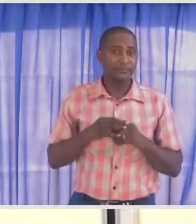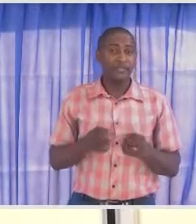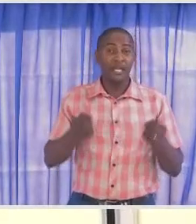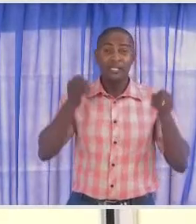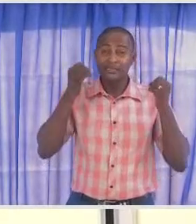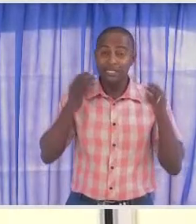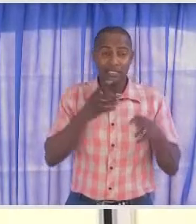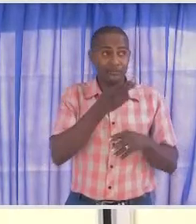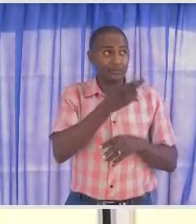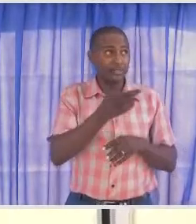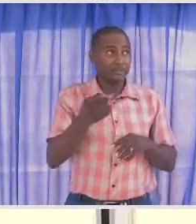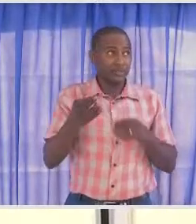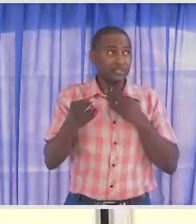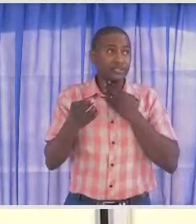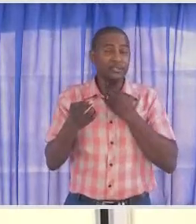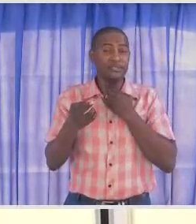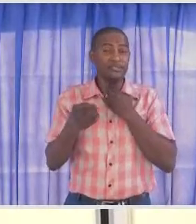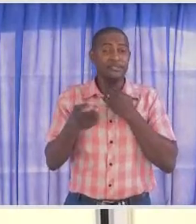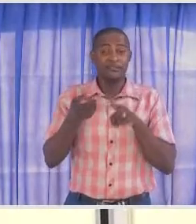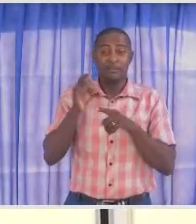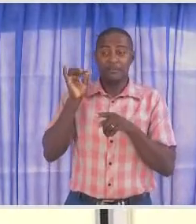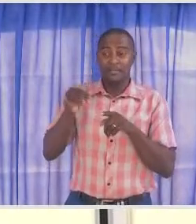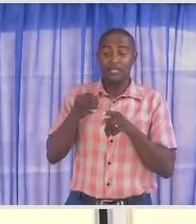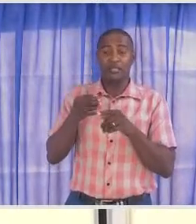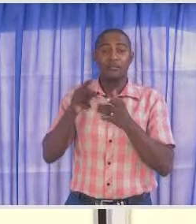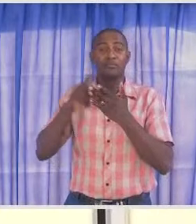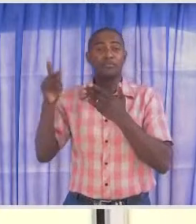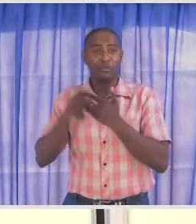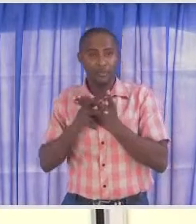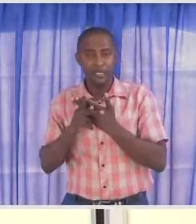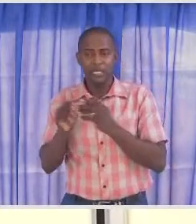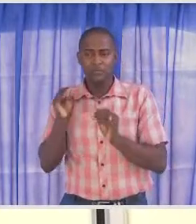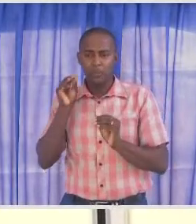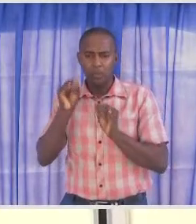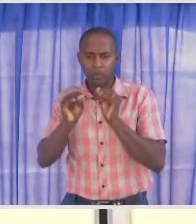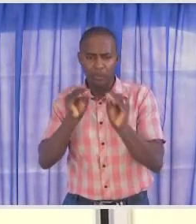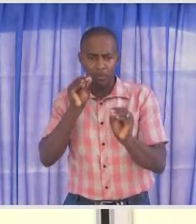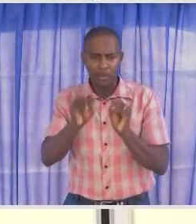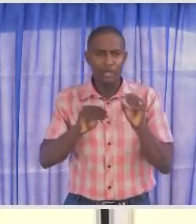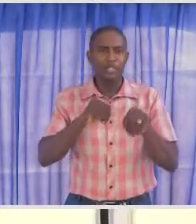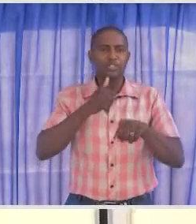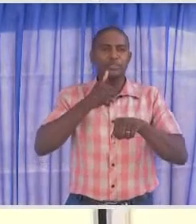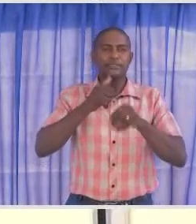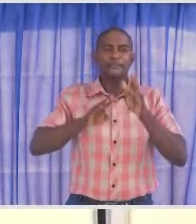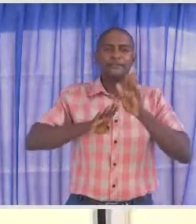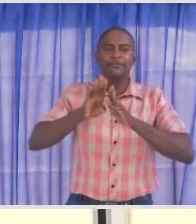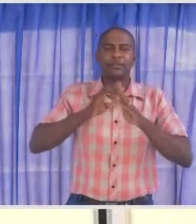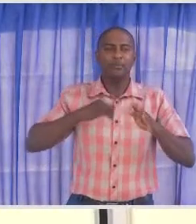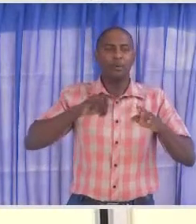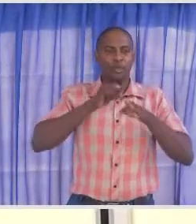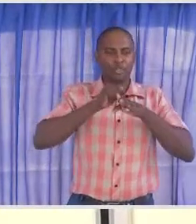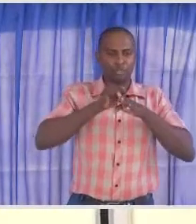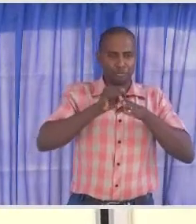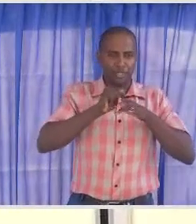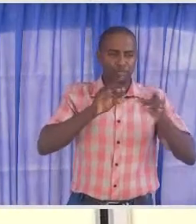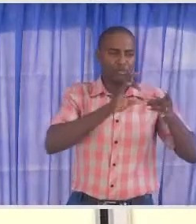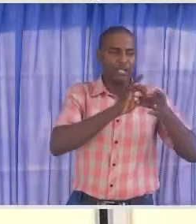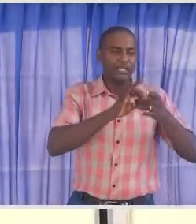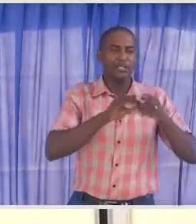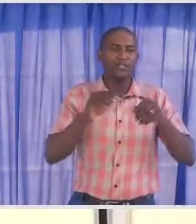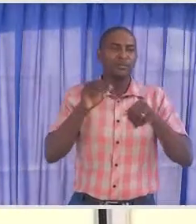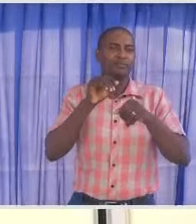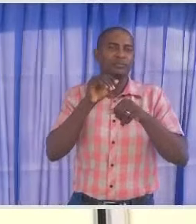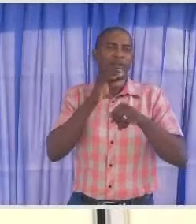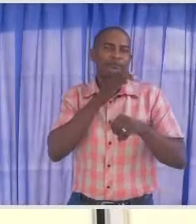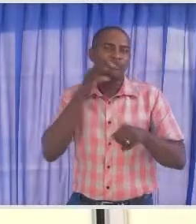the resources of the program have been put to developing or training around agribusiness.